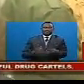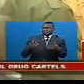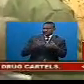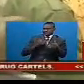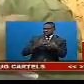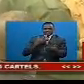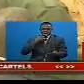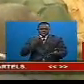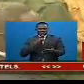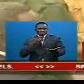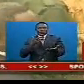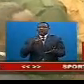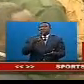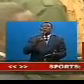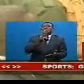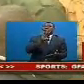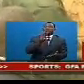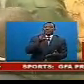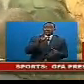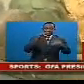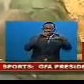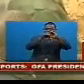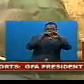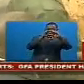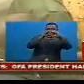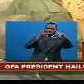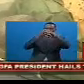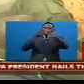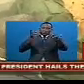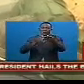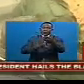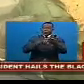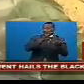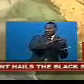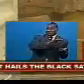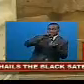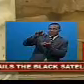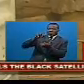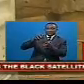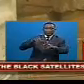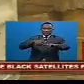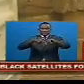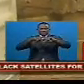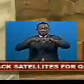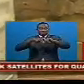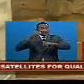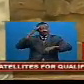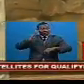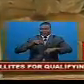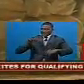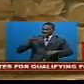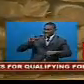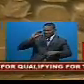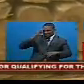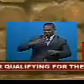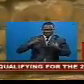is in force, 64 containers of rosewood undergoing documentation for export had been arrested through the timely intervention